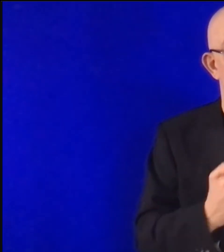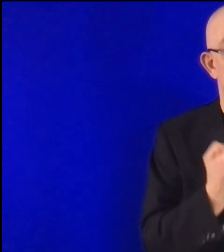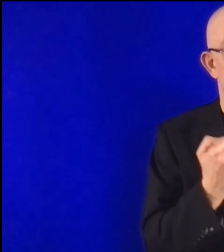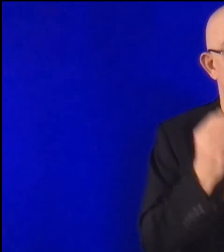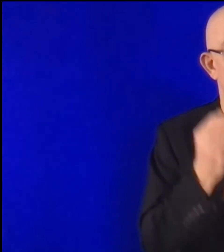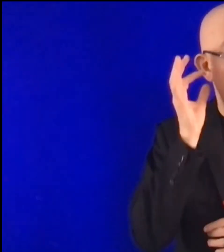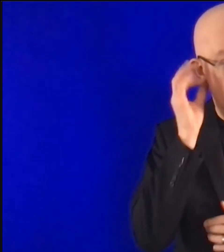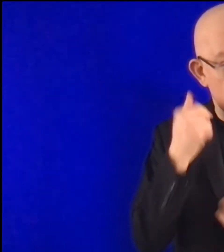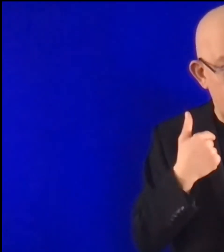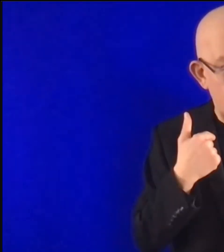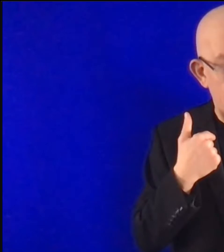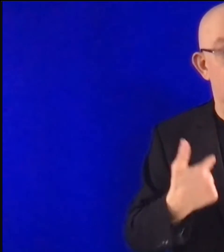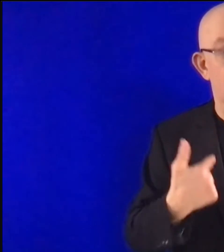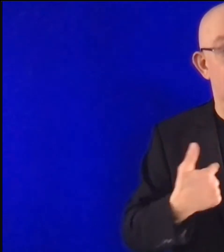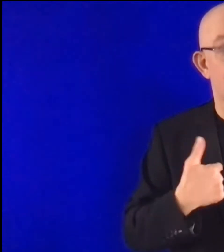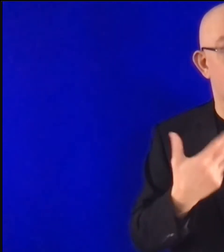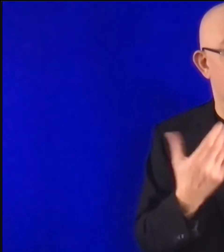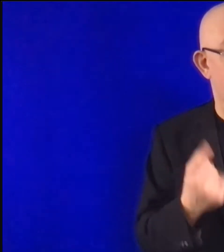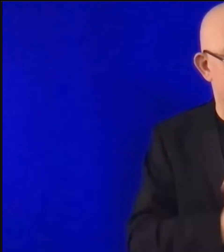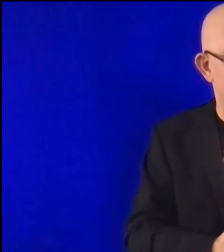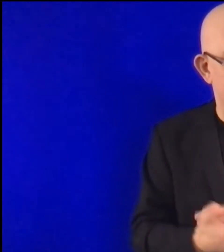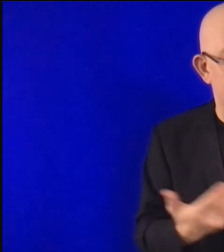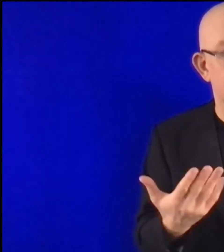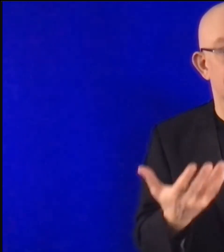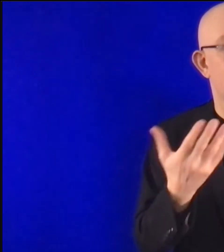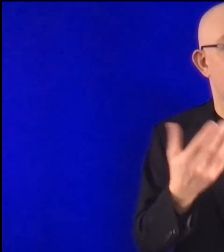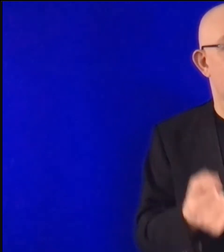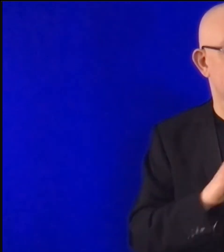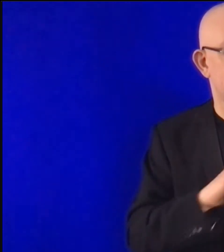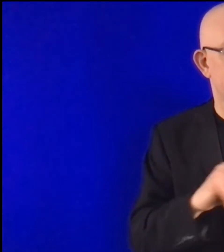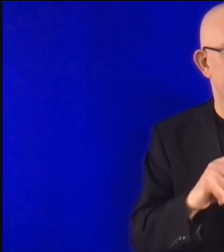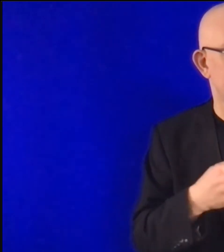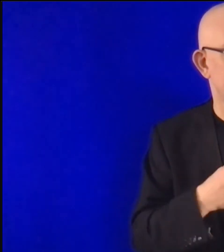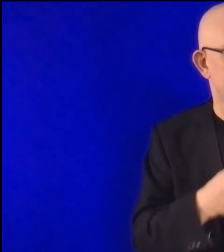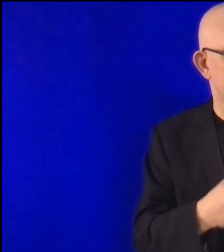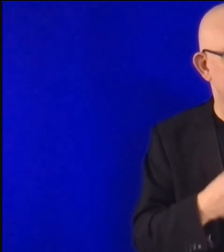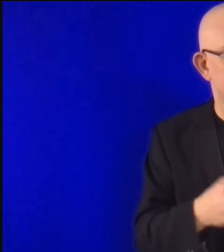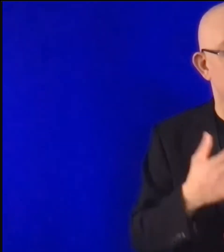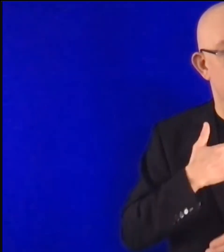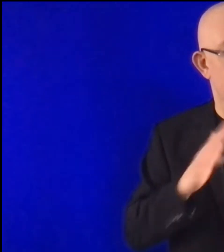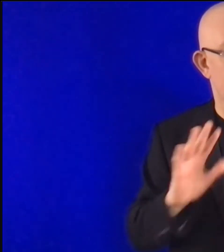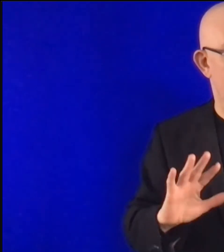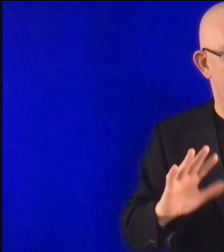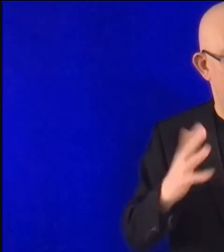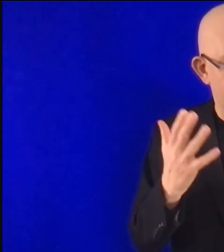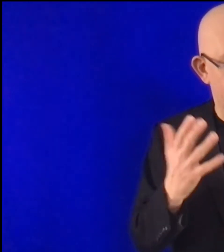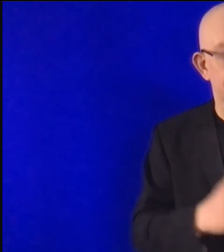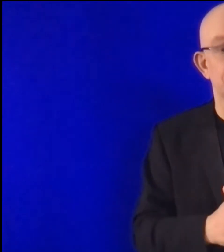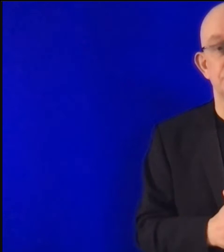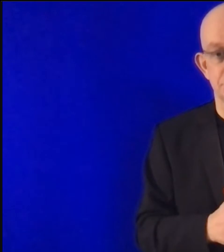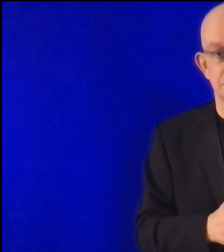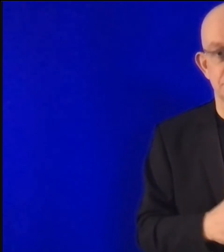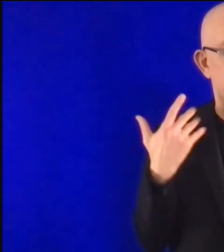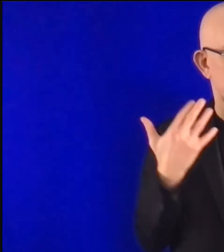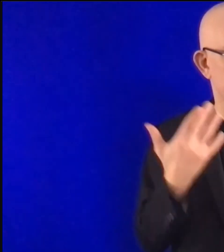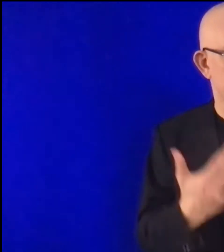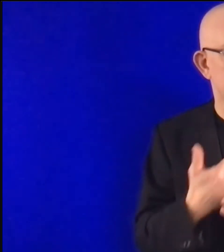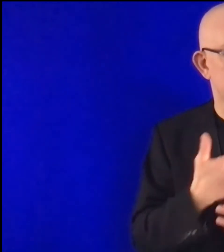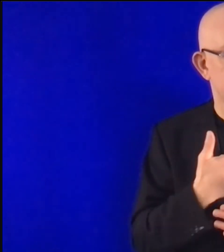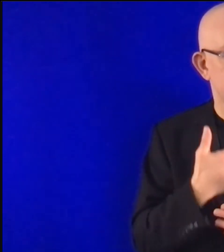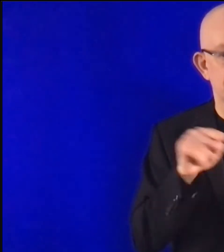users. First is I'm a regular user of physiotherapy, whereas I have to wait for a long gap